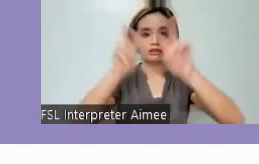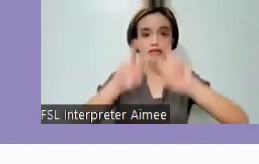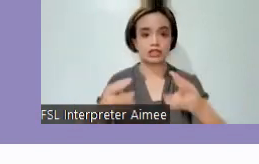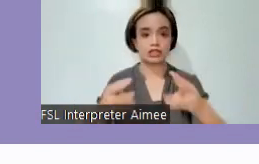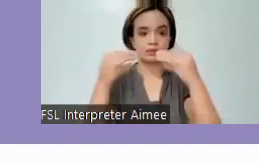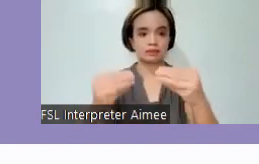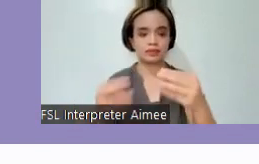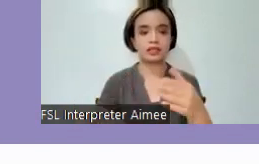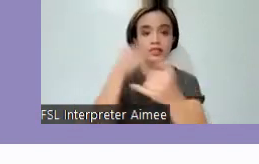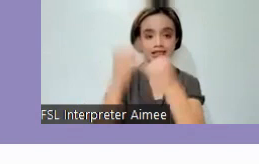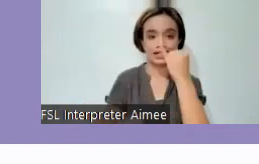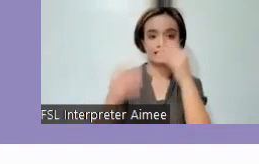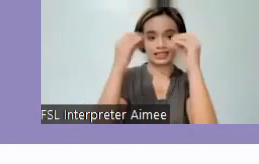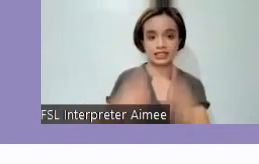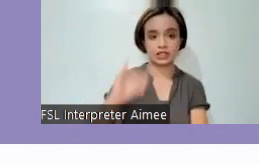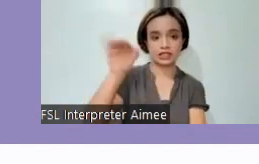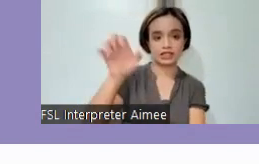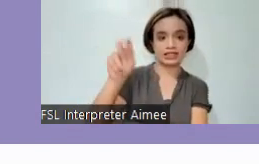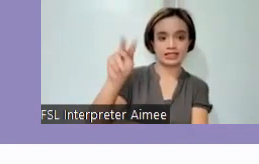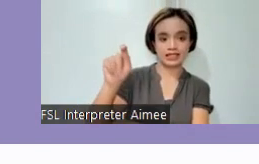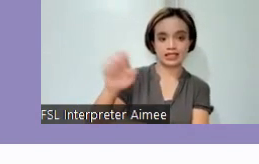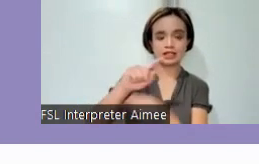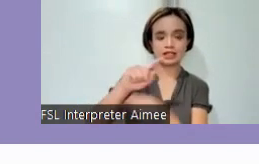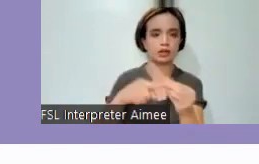Junette the findings and recommendations.